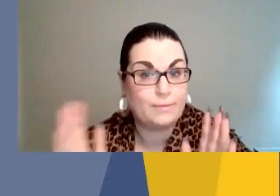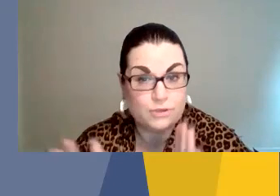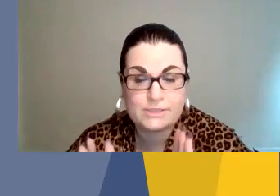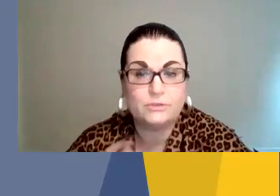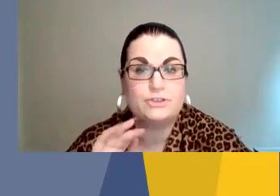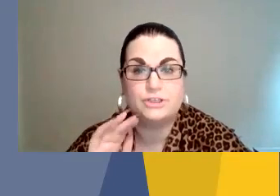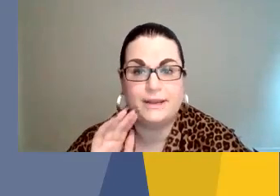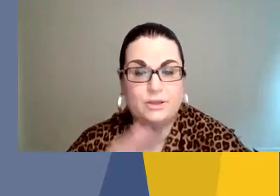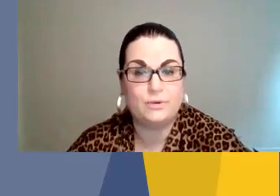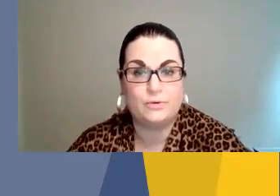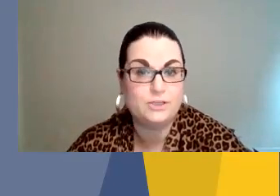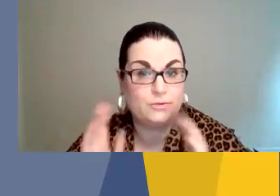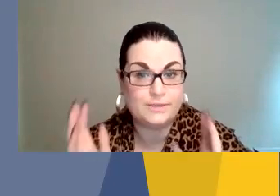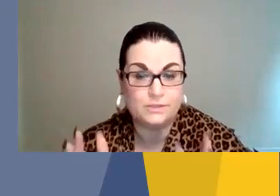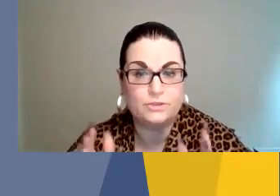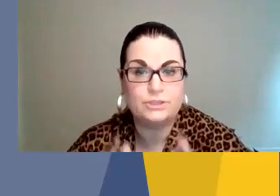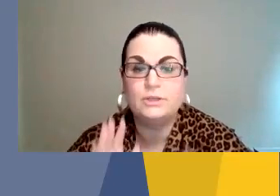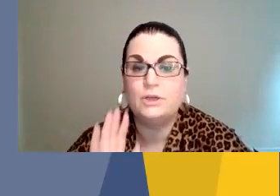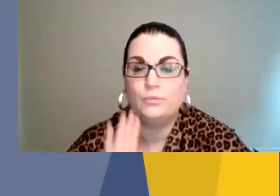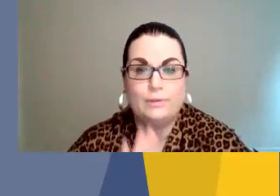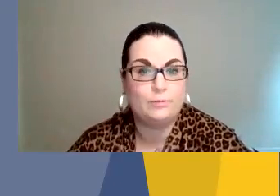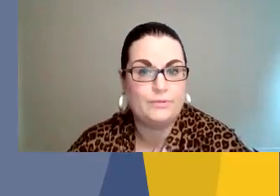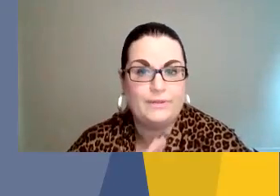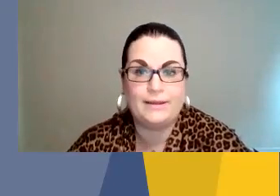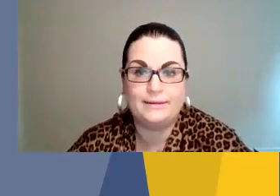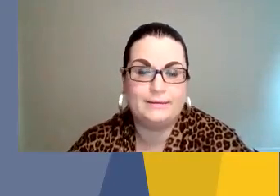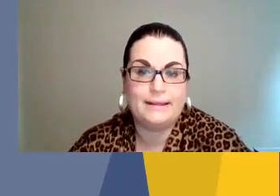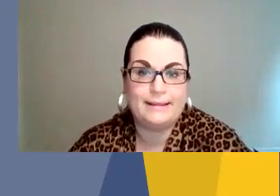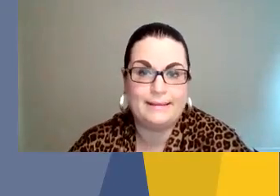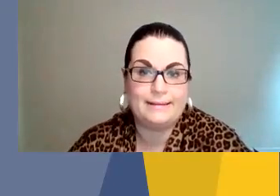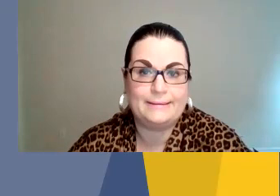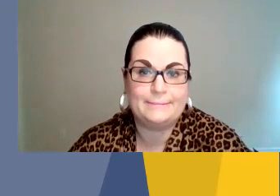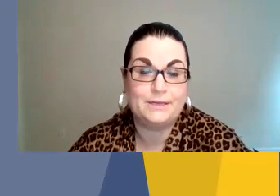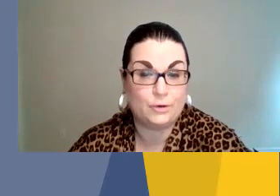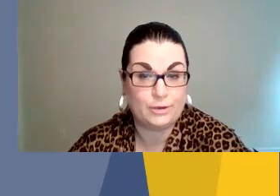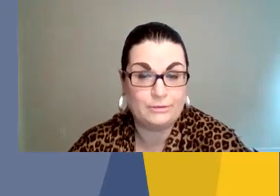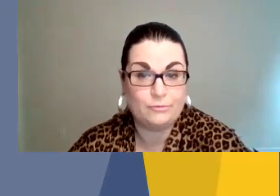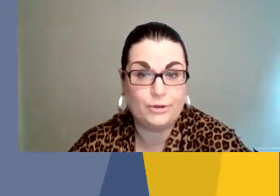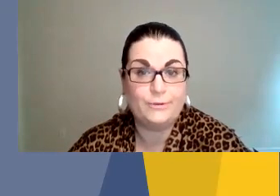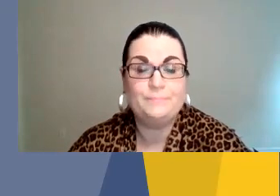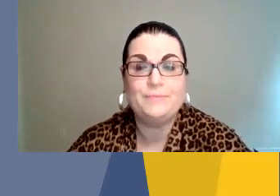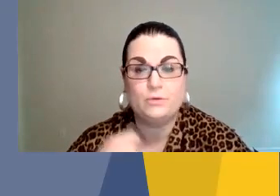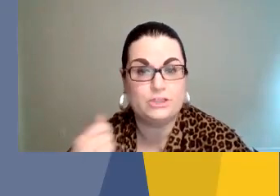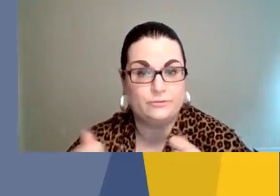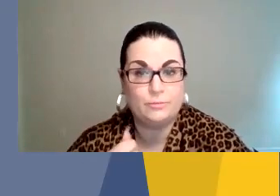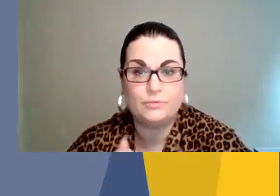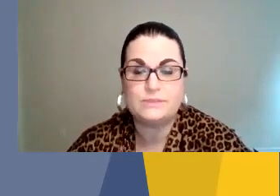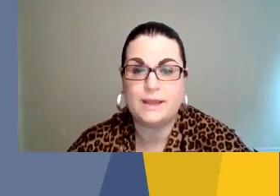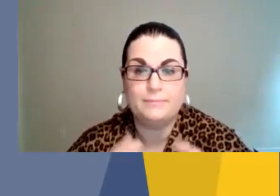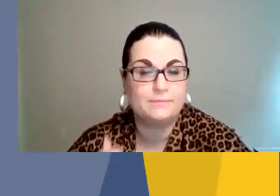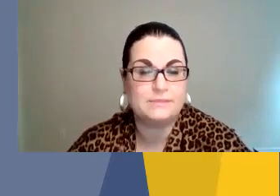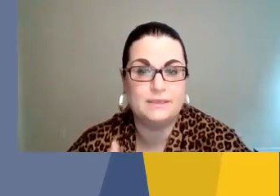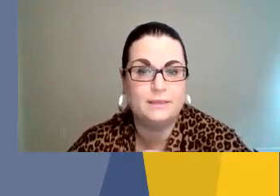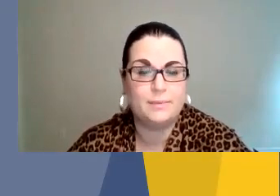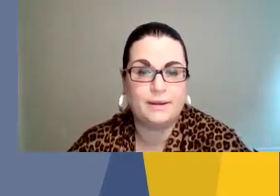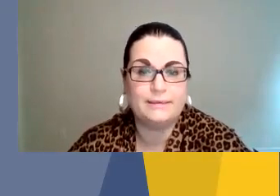come to a resolution and you agree to a solution, we will put that in an agreement for you, which if you both sign becomes legally